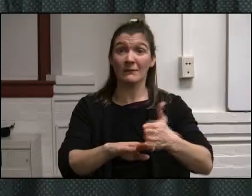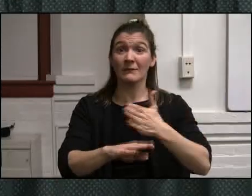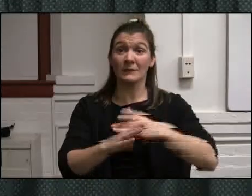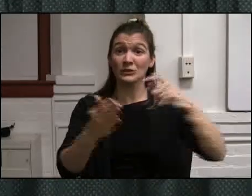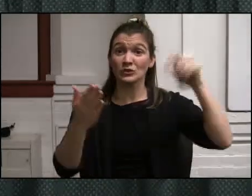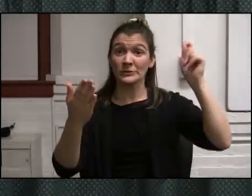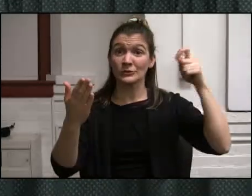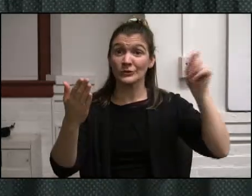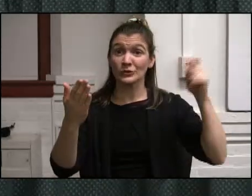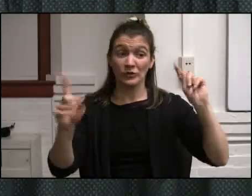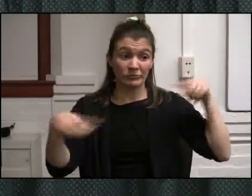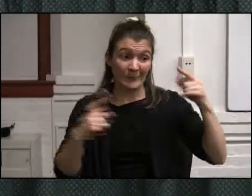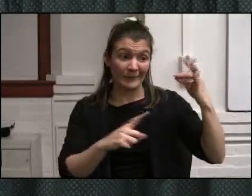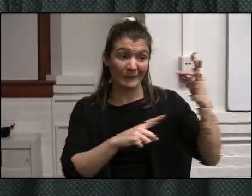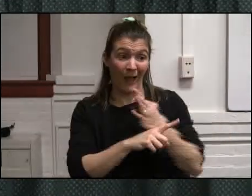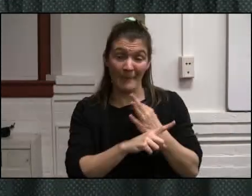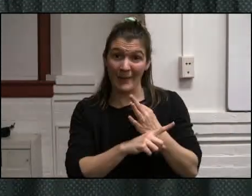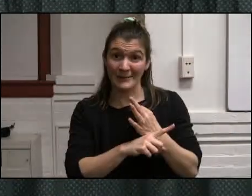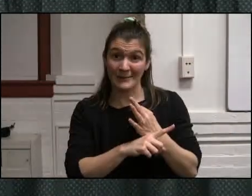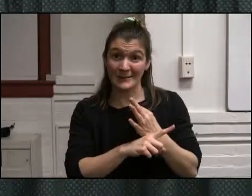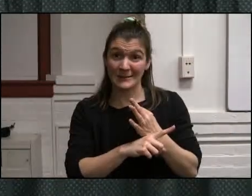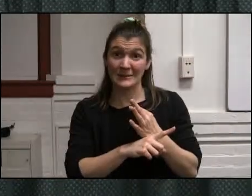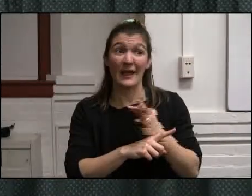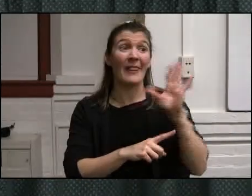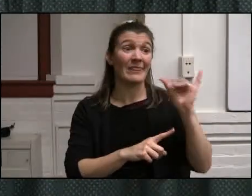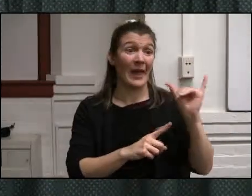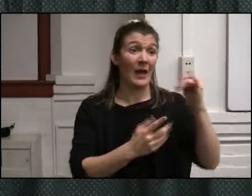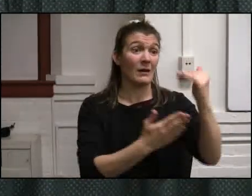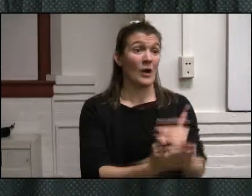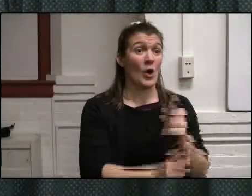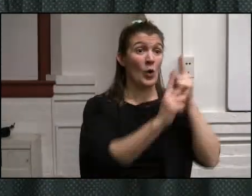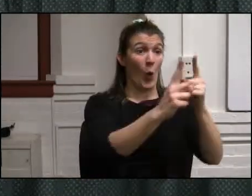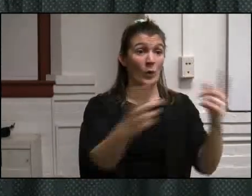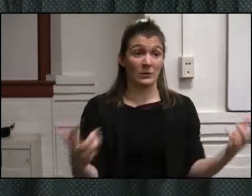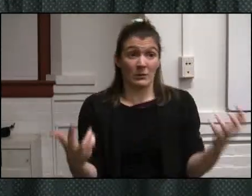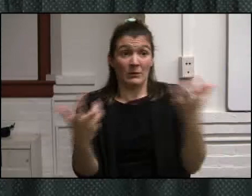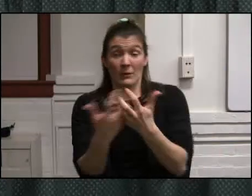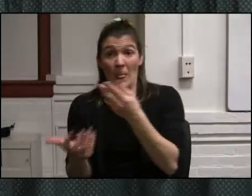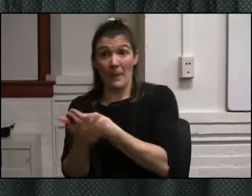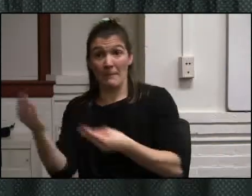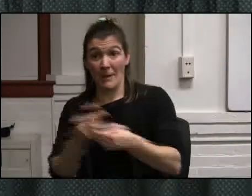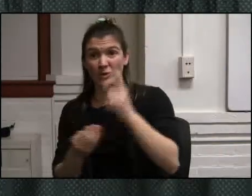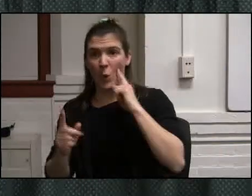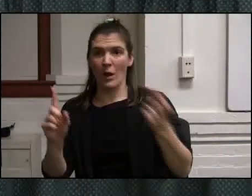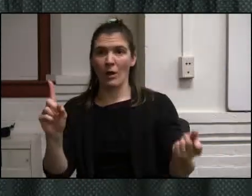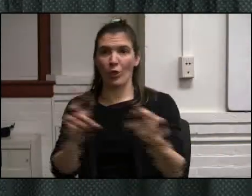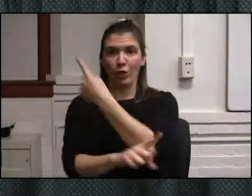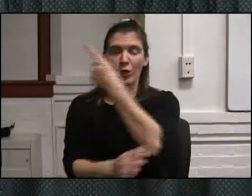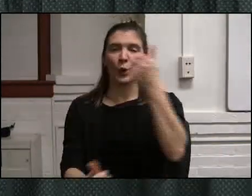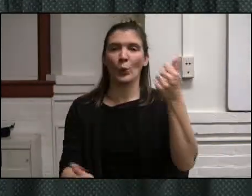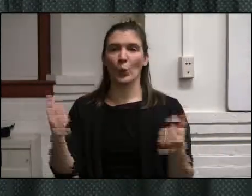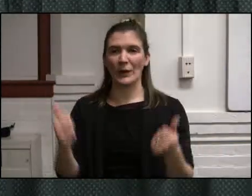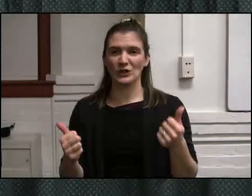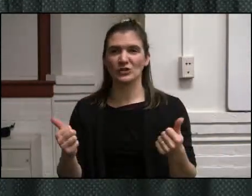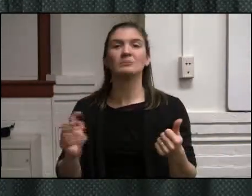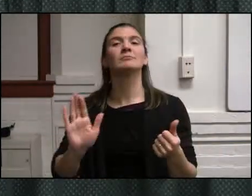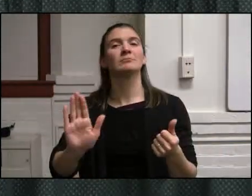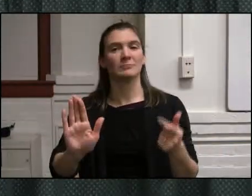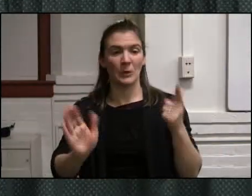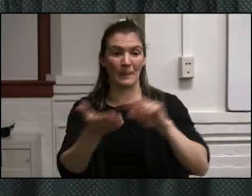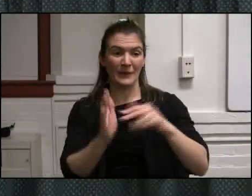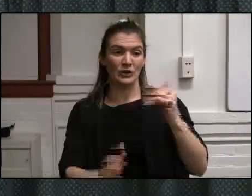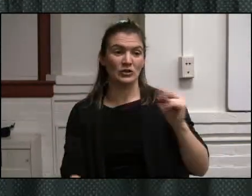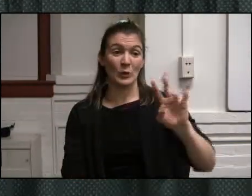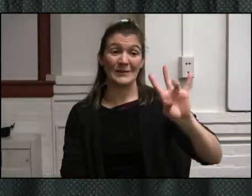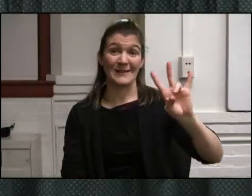9 months for how well they're aligned with the proposed FY21 budget. And so what we'll plan to do is for the